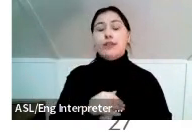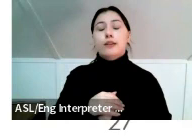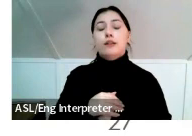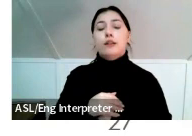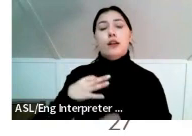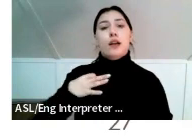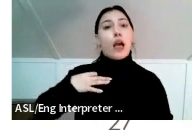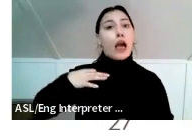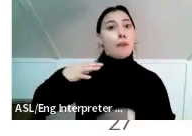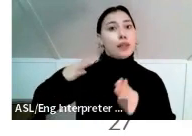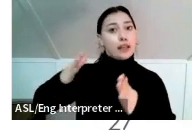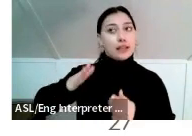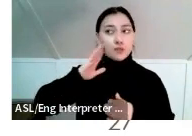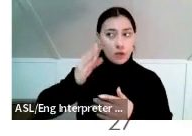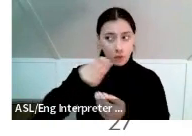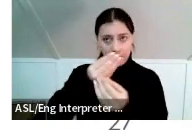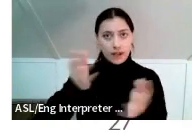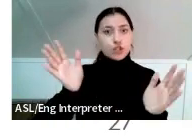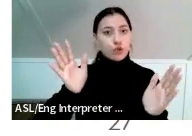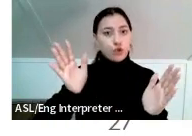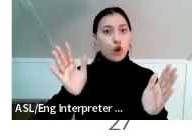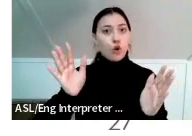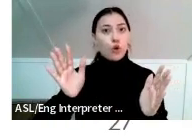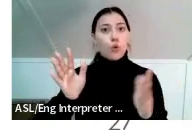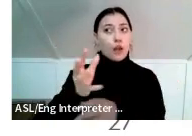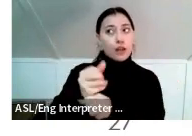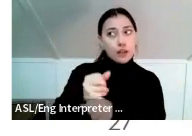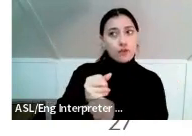Applicants will be notified in November